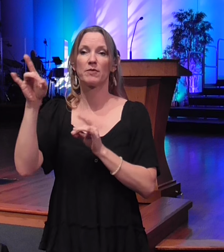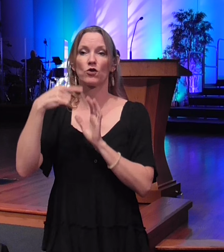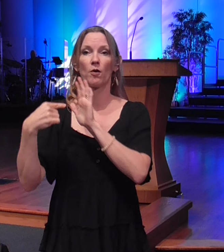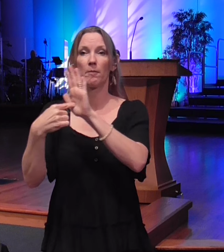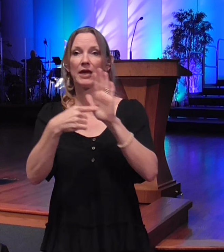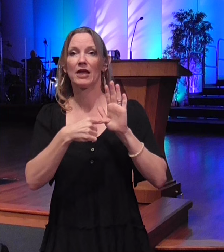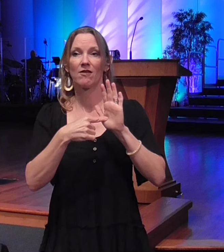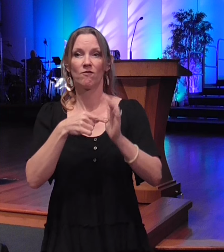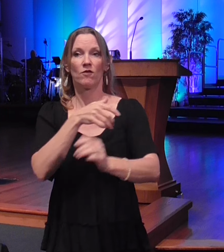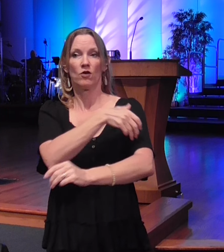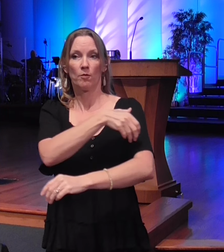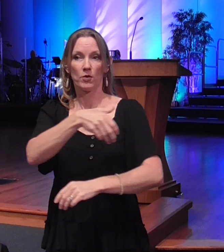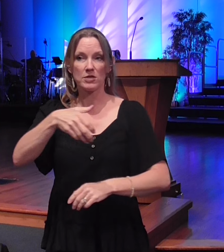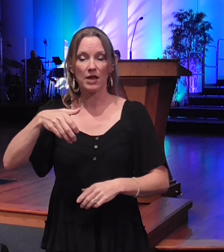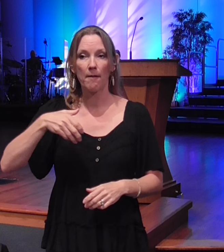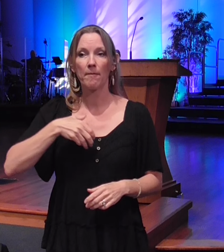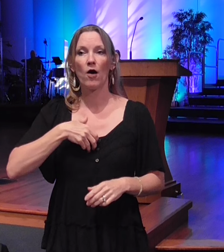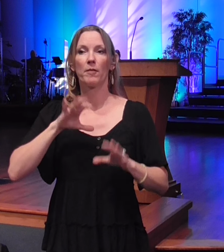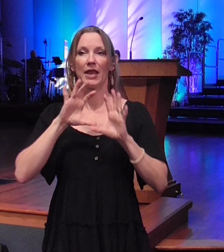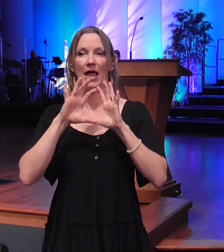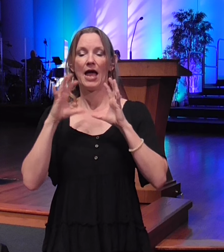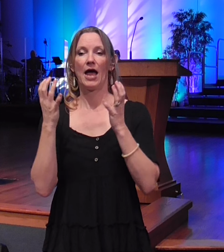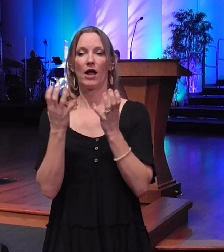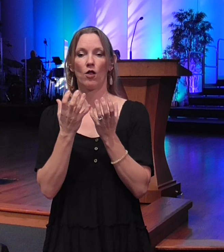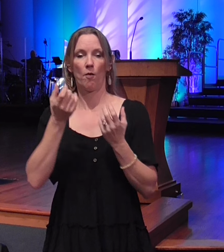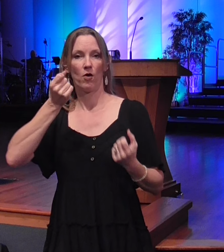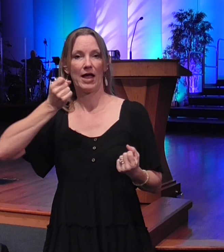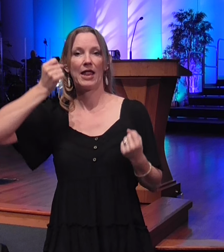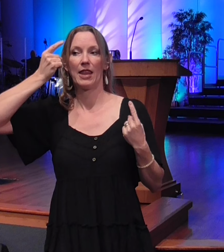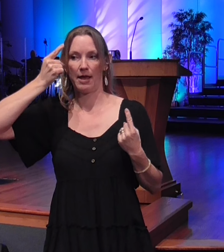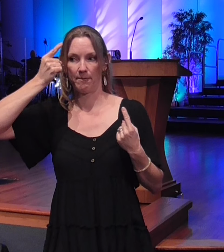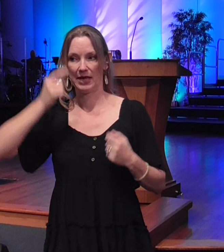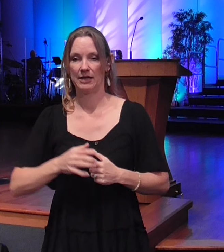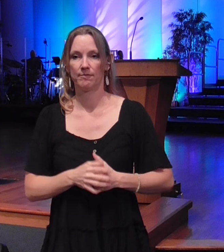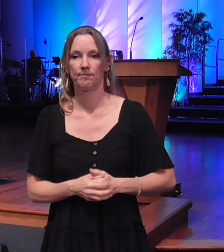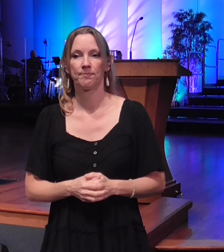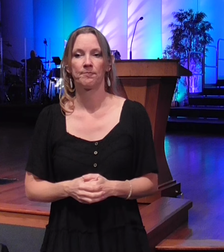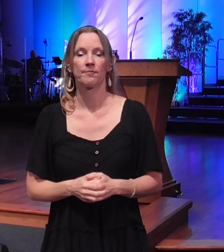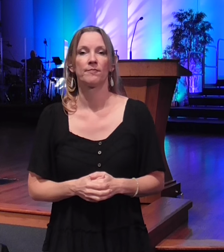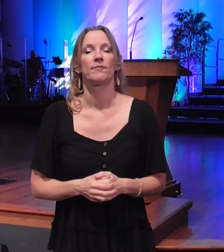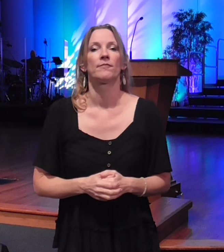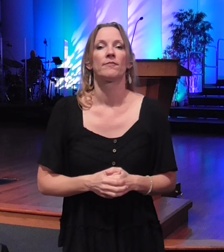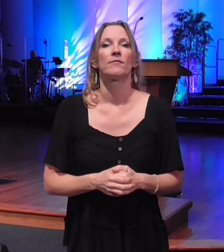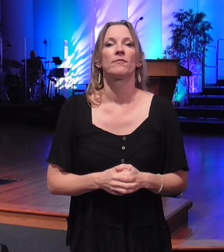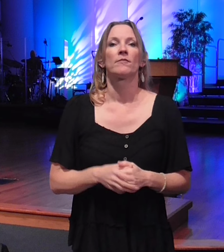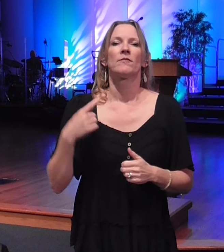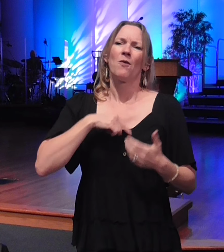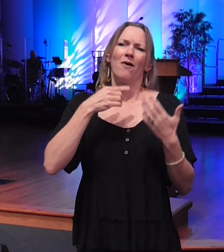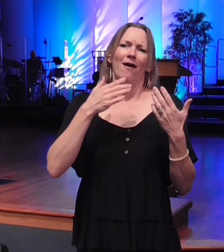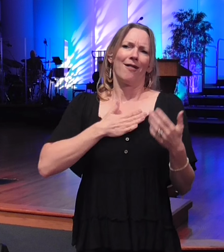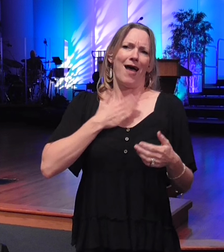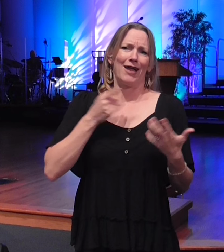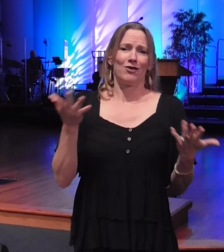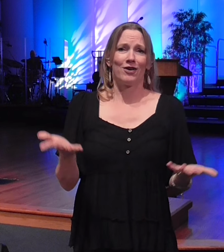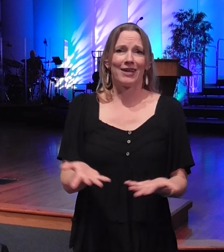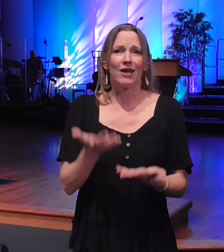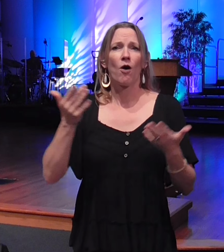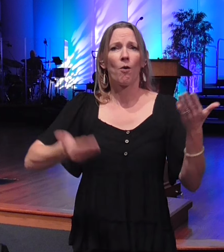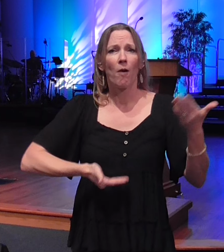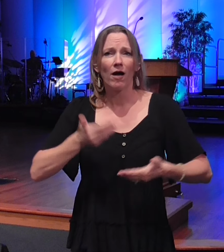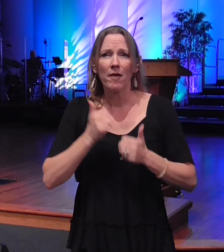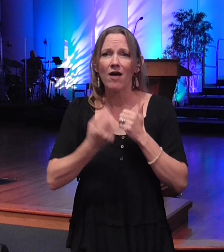as a spiritual beacon for personal empowerment and global enlightenment. So we're so glad that you're here. We welcome